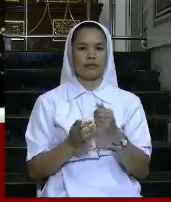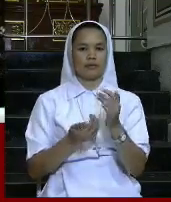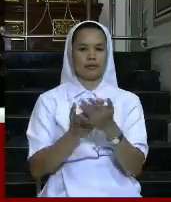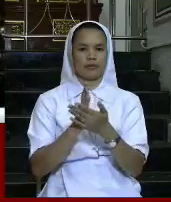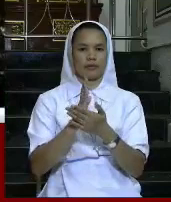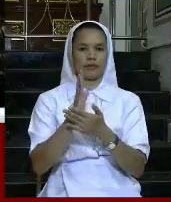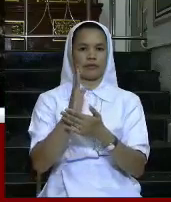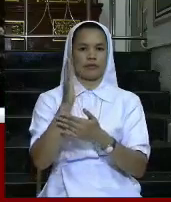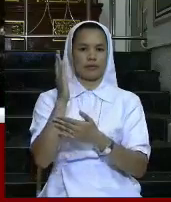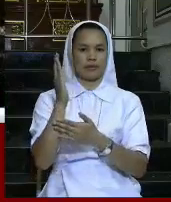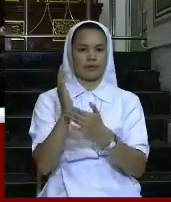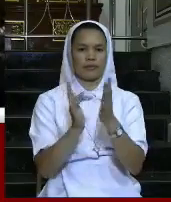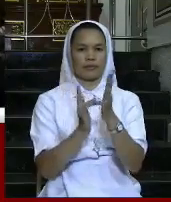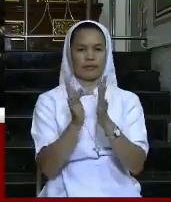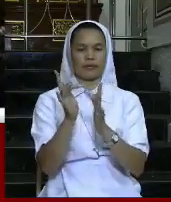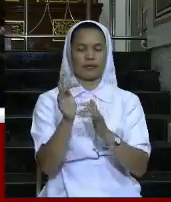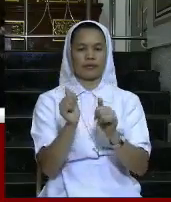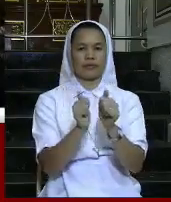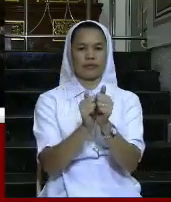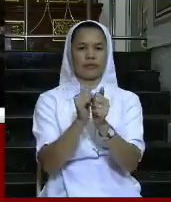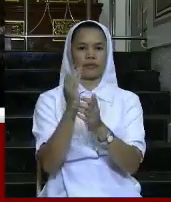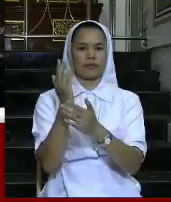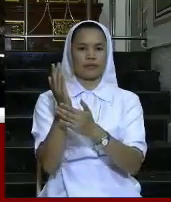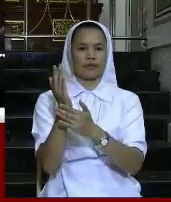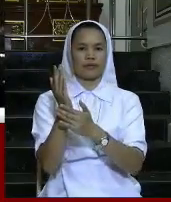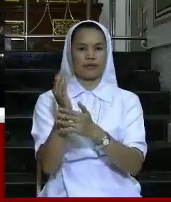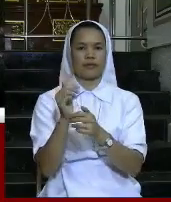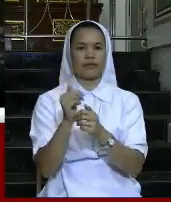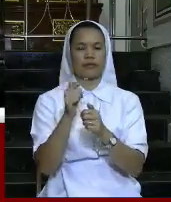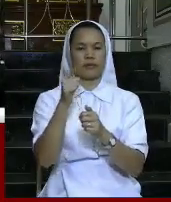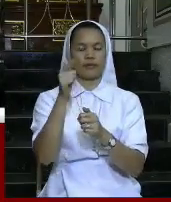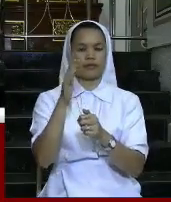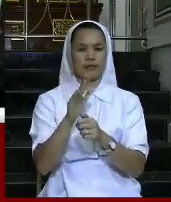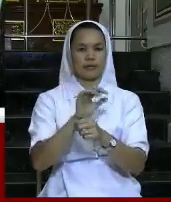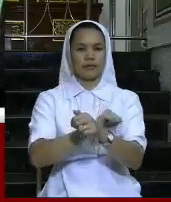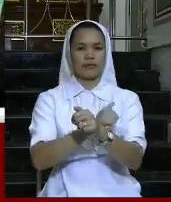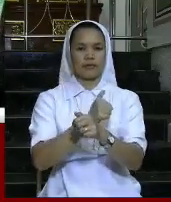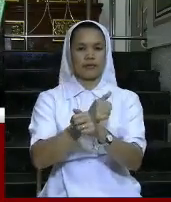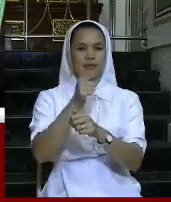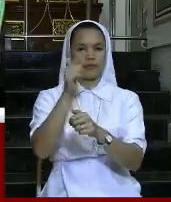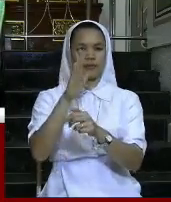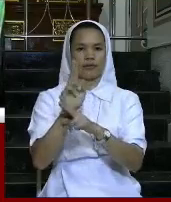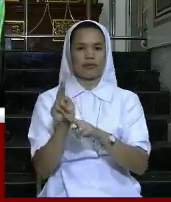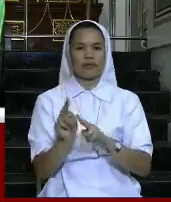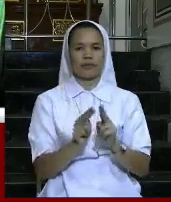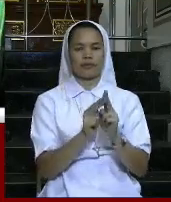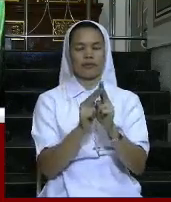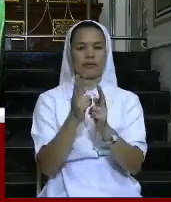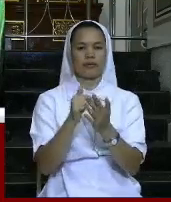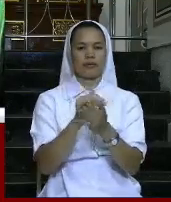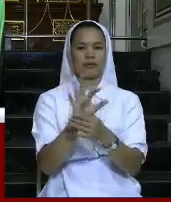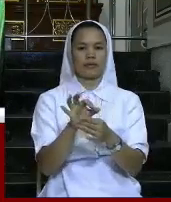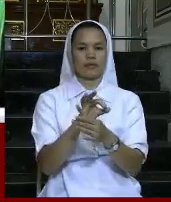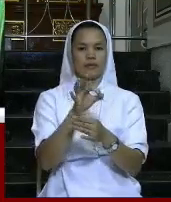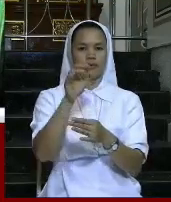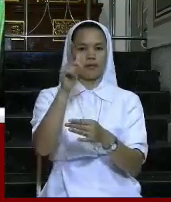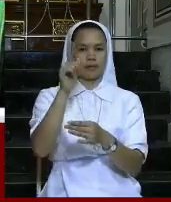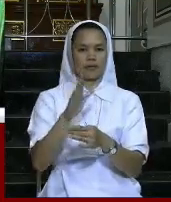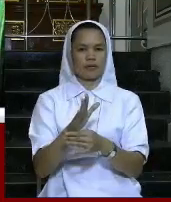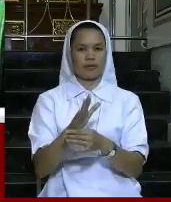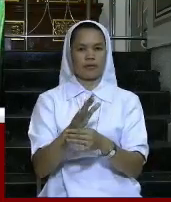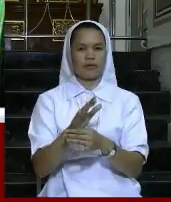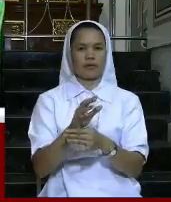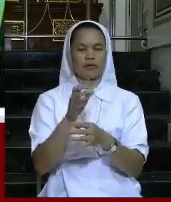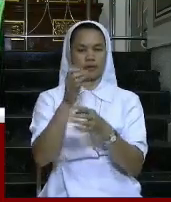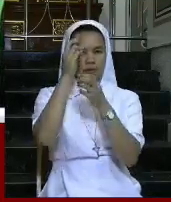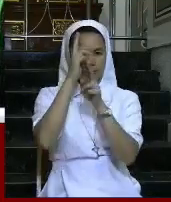Through him and with him and in him, O God Almighty Father, in the unity of the Holy Spirit,